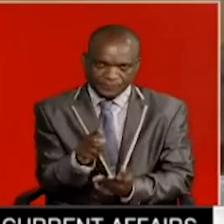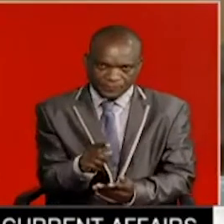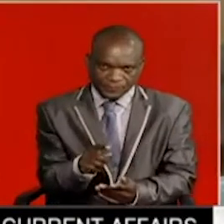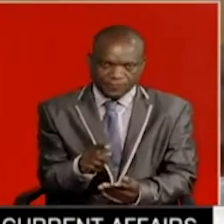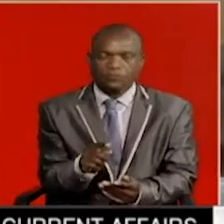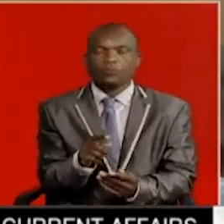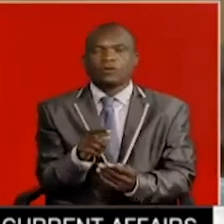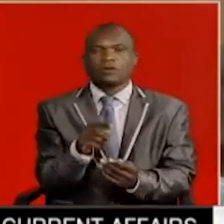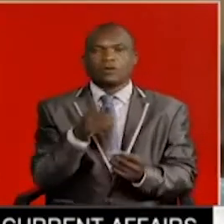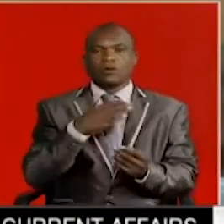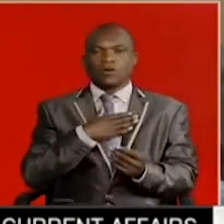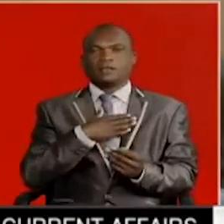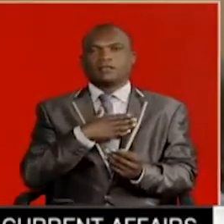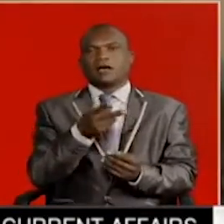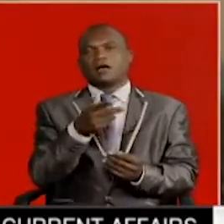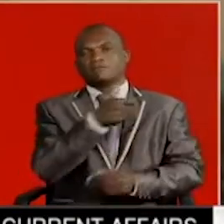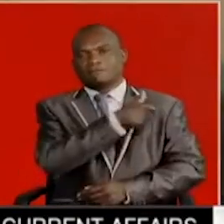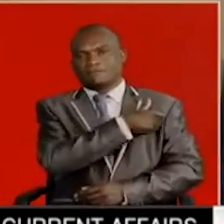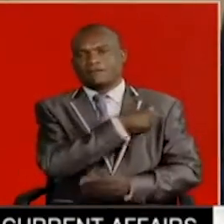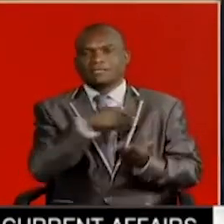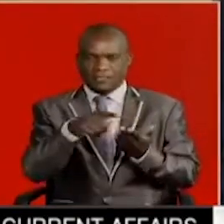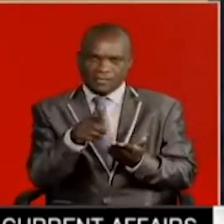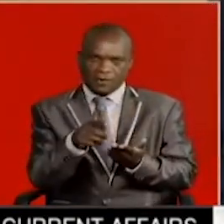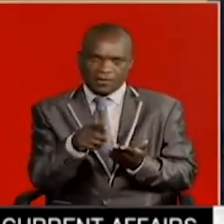be vaccinated.